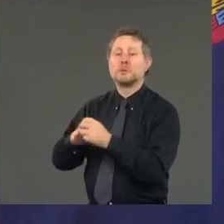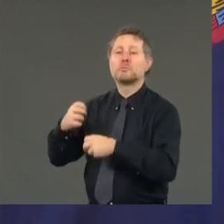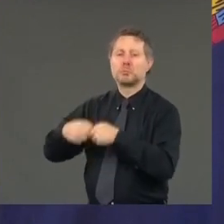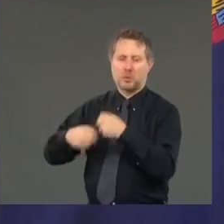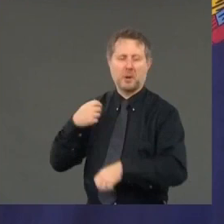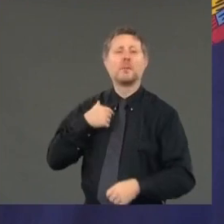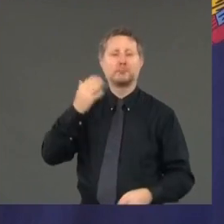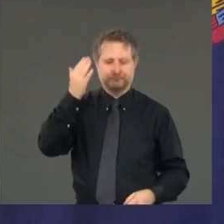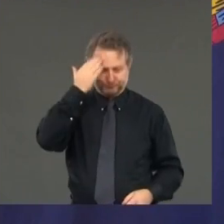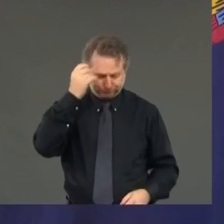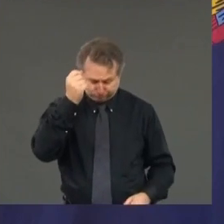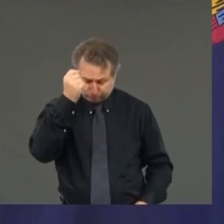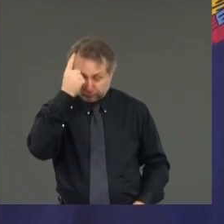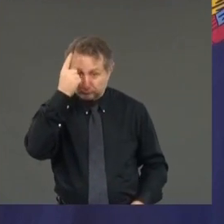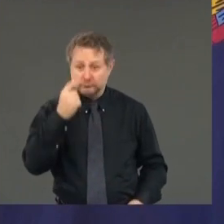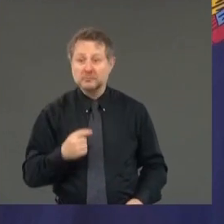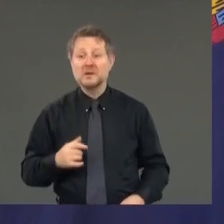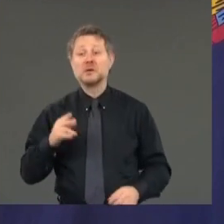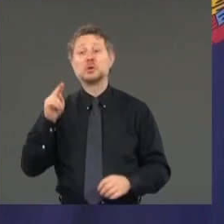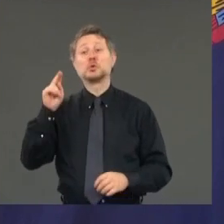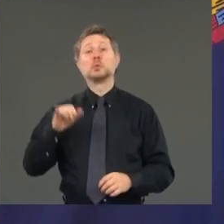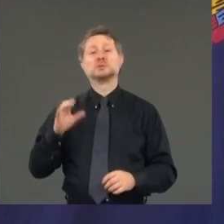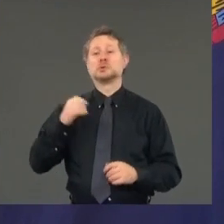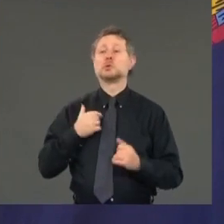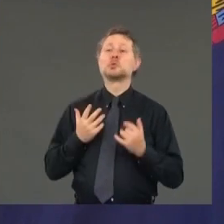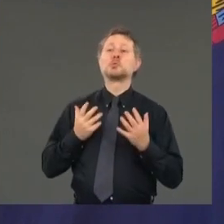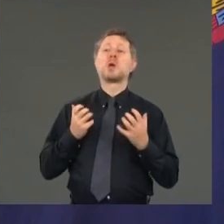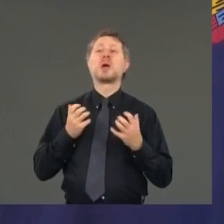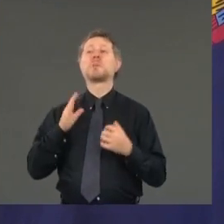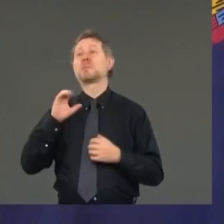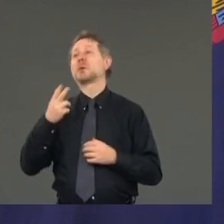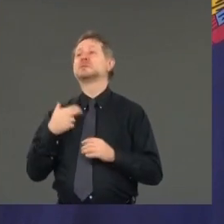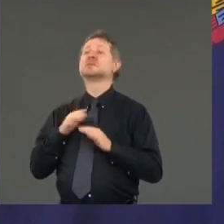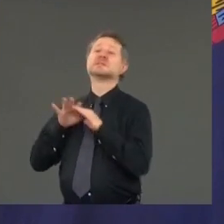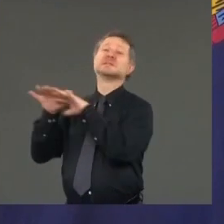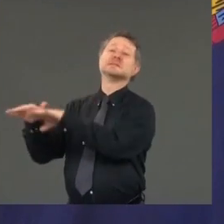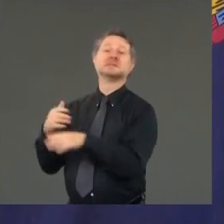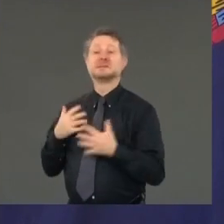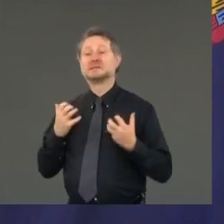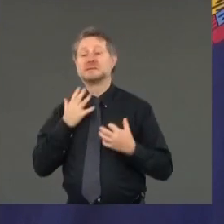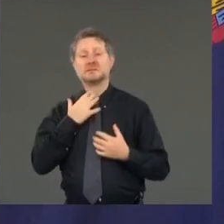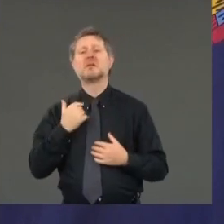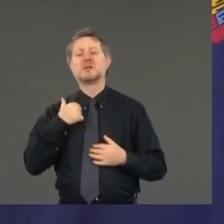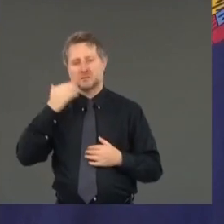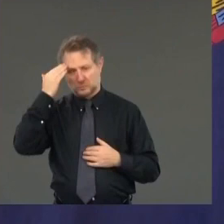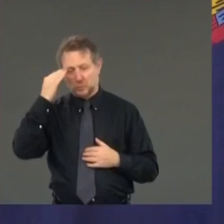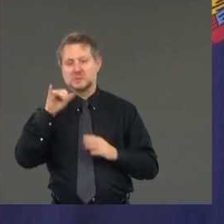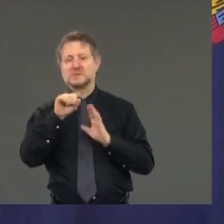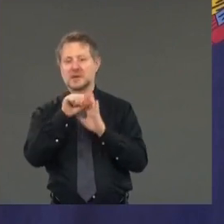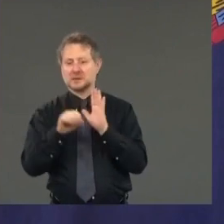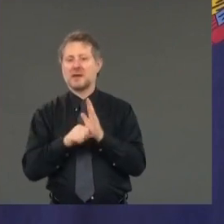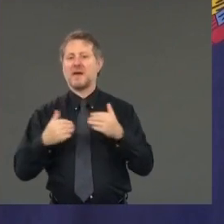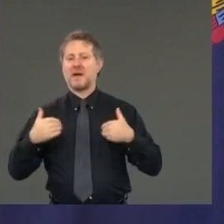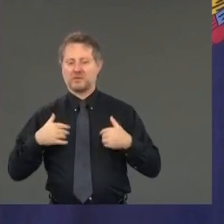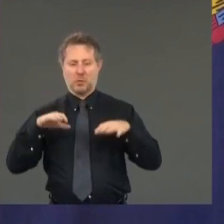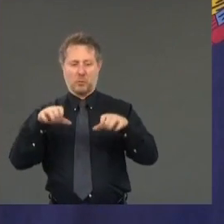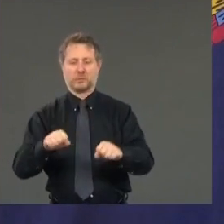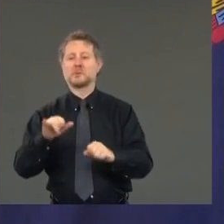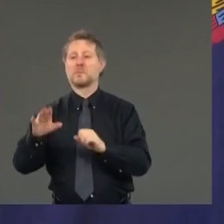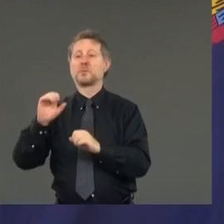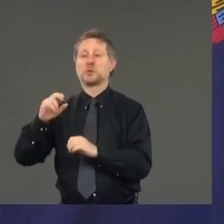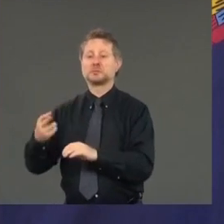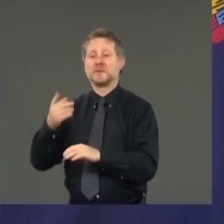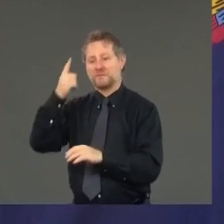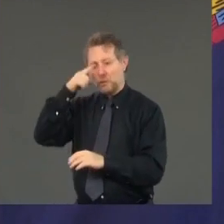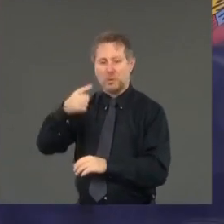issue, people in New York City say, I want to go to the beach. We do have state beaches open precisely for that